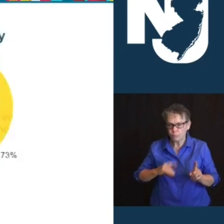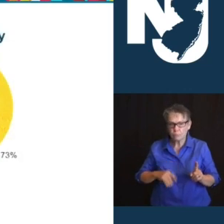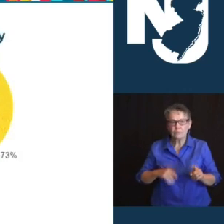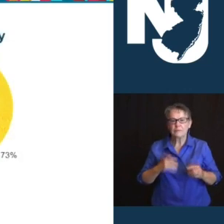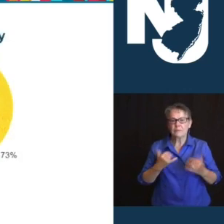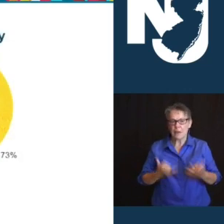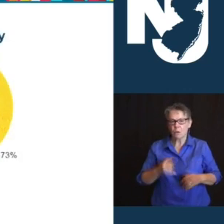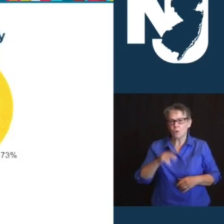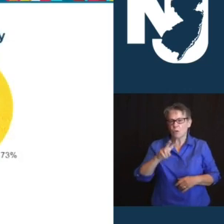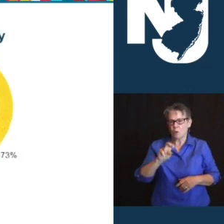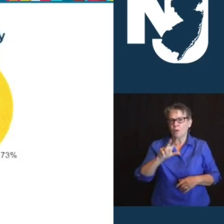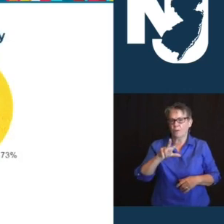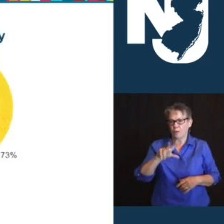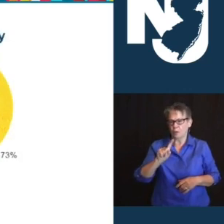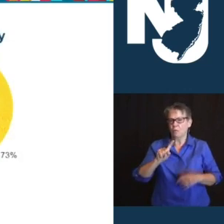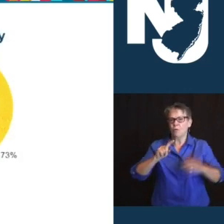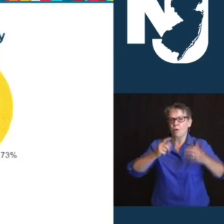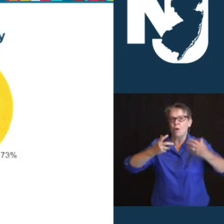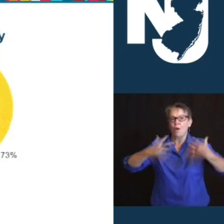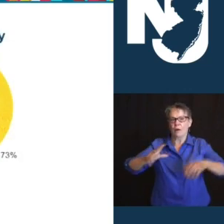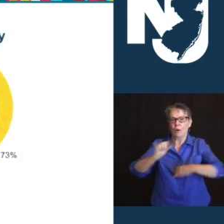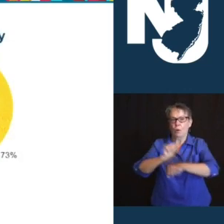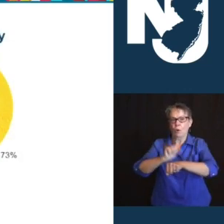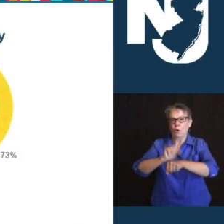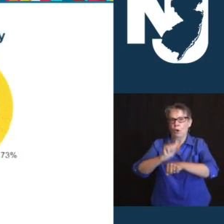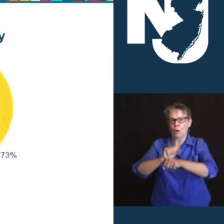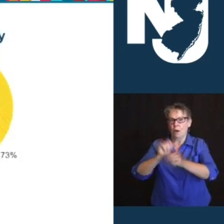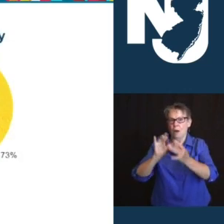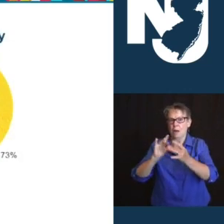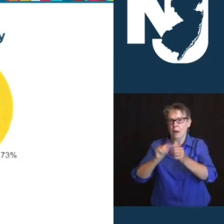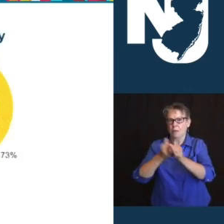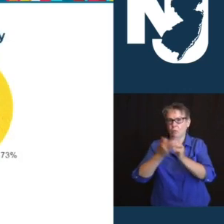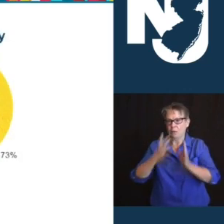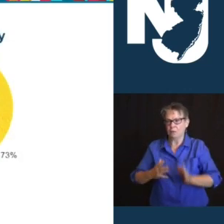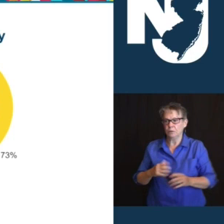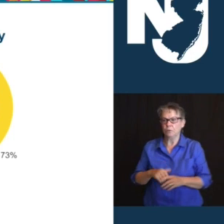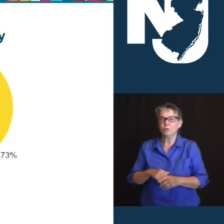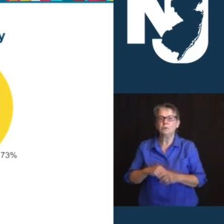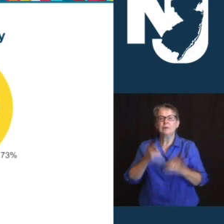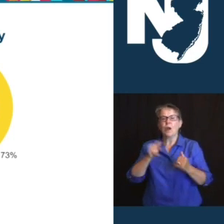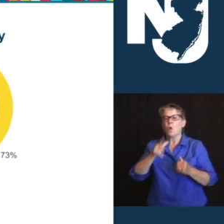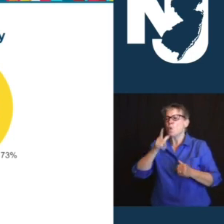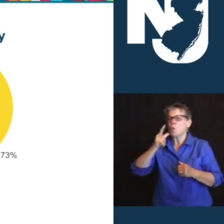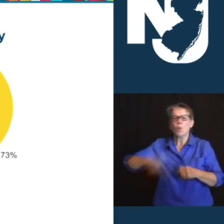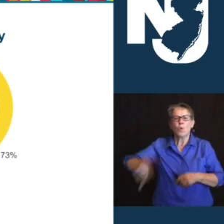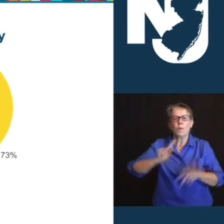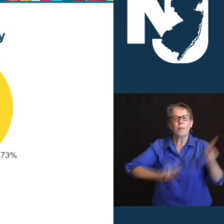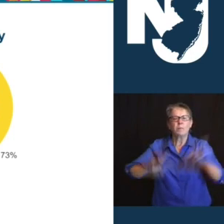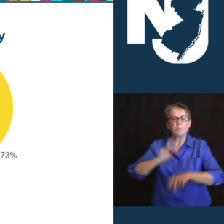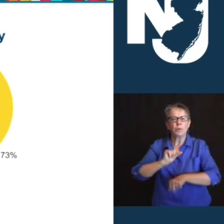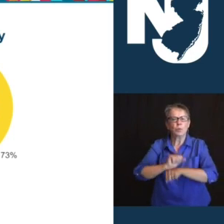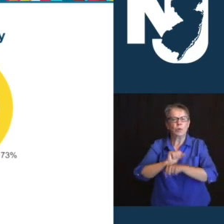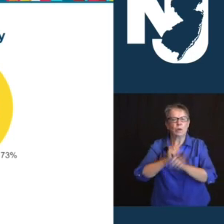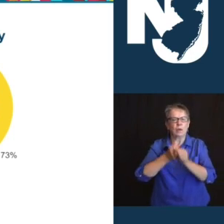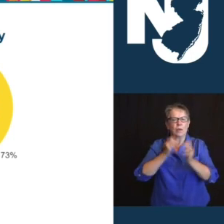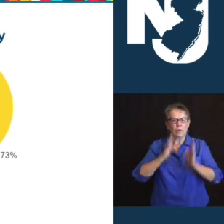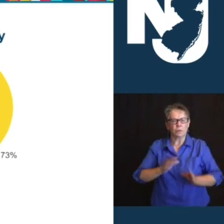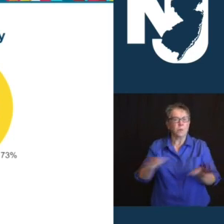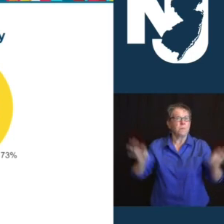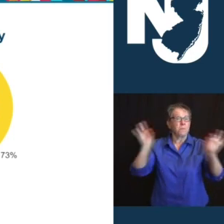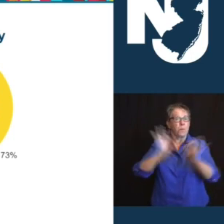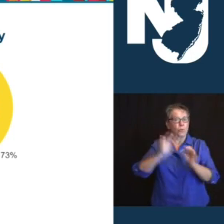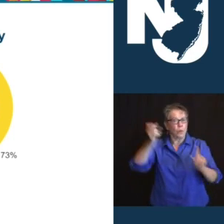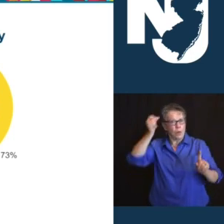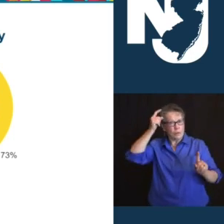Ethnicity, race, and gender identity of the Community Tracing Corps is of utmost importance. The diversity of those characteristics is of utmost